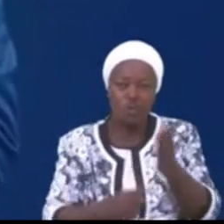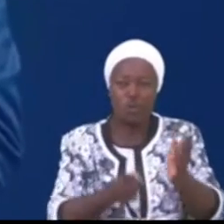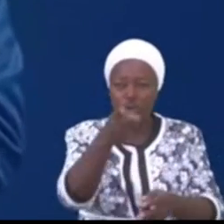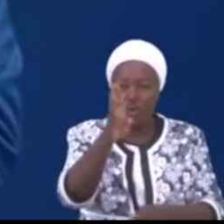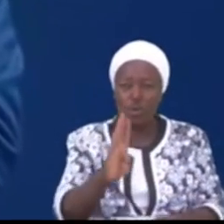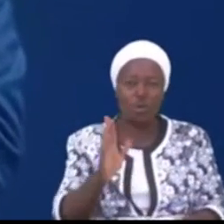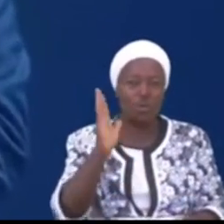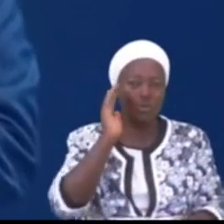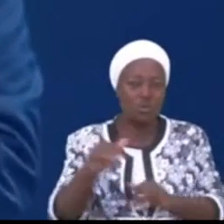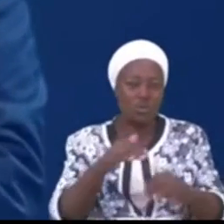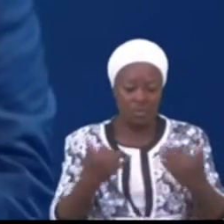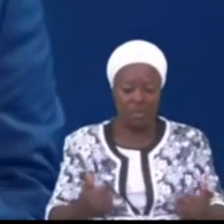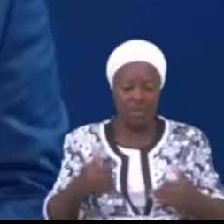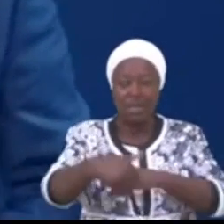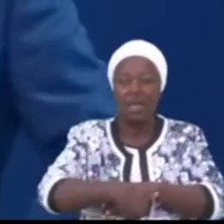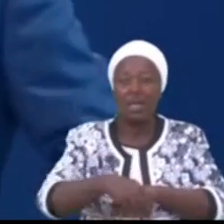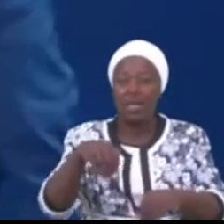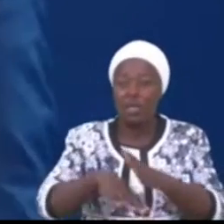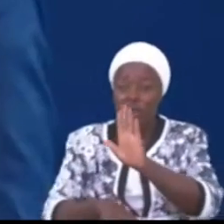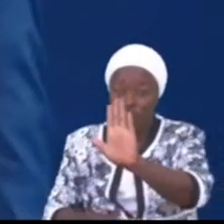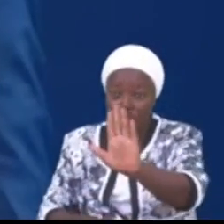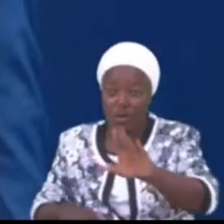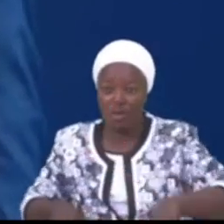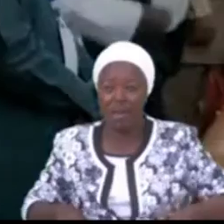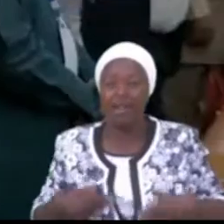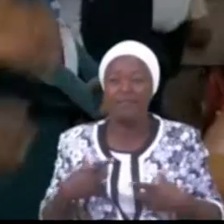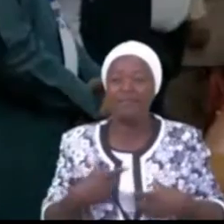do tonight in your life.